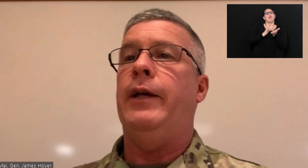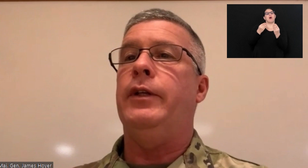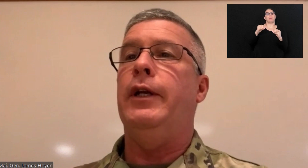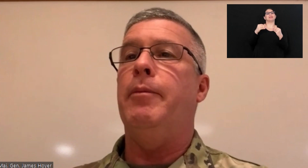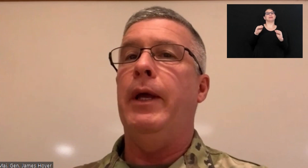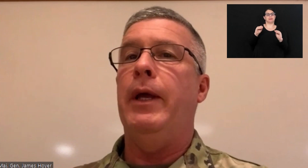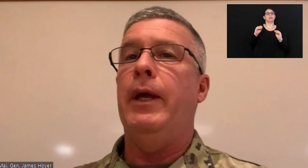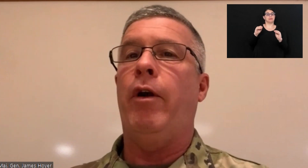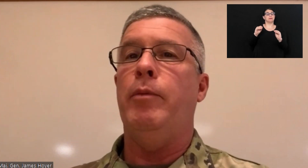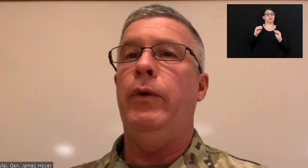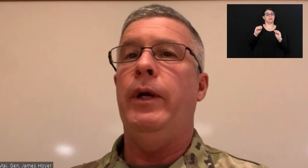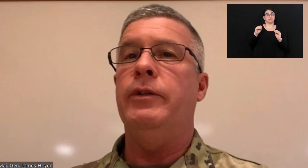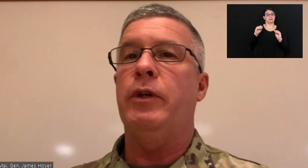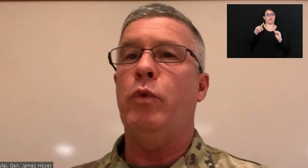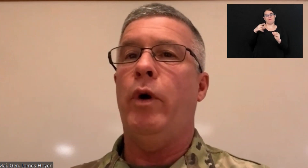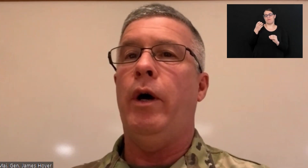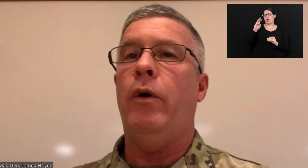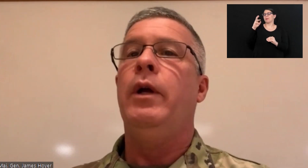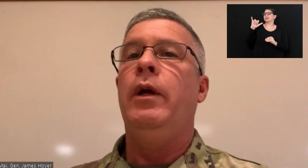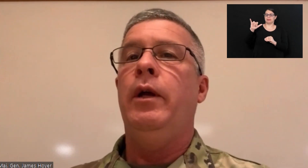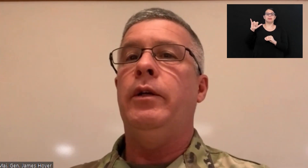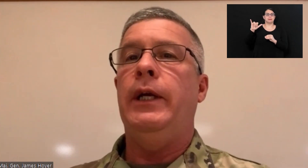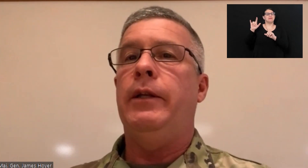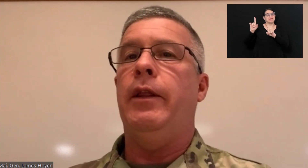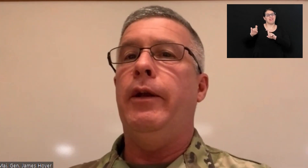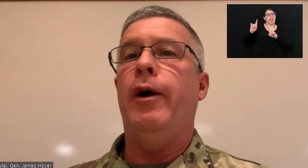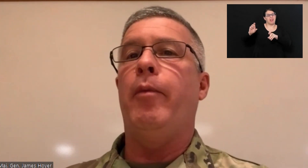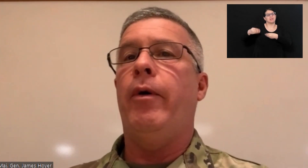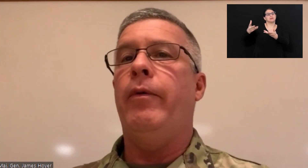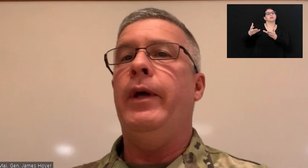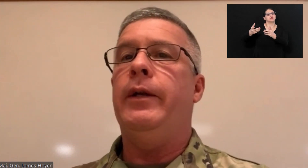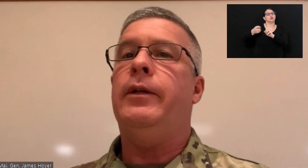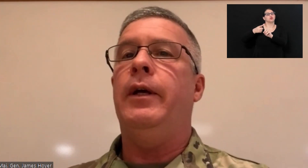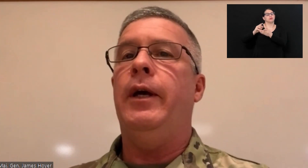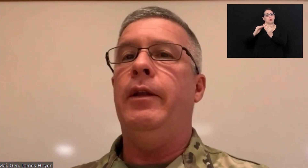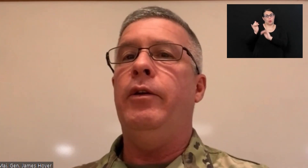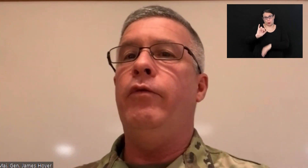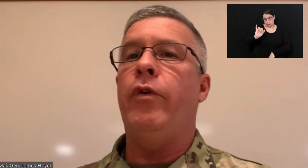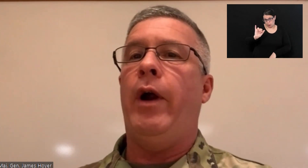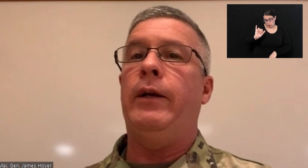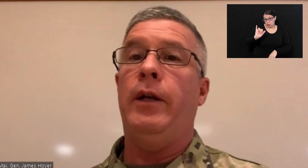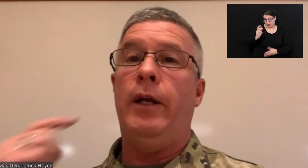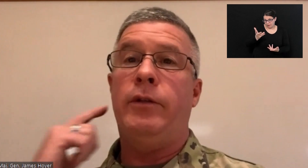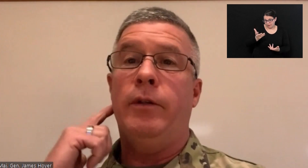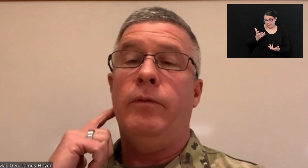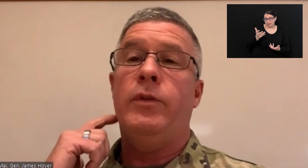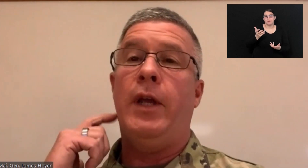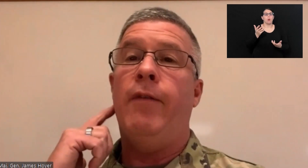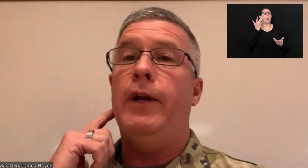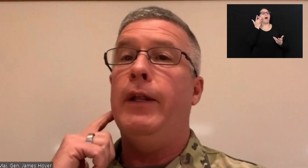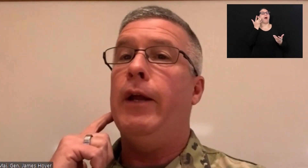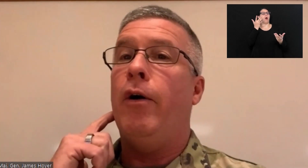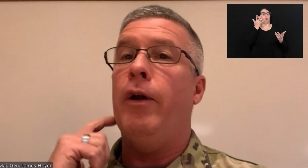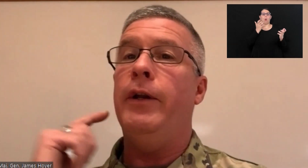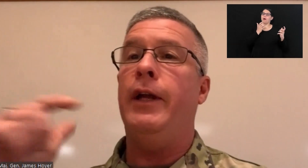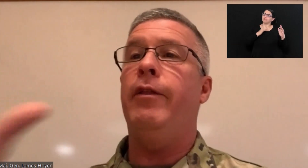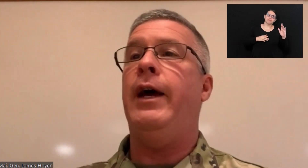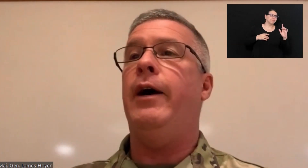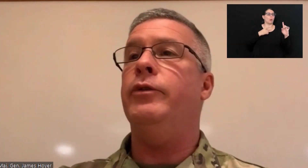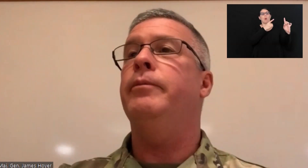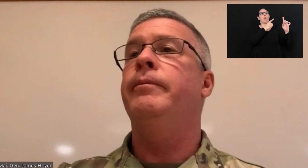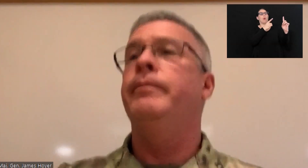free testing in many of our communities as well, to get to the number that you've directed us to 7 and then